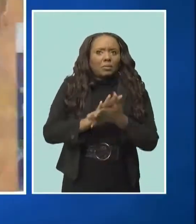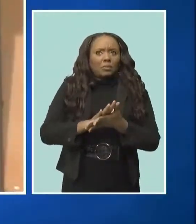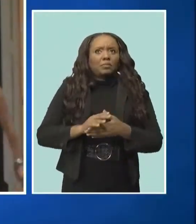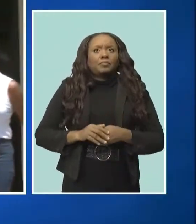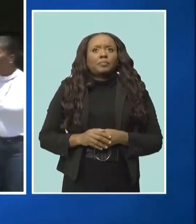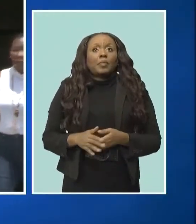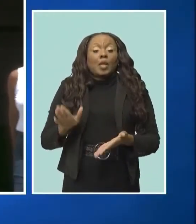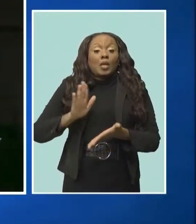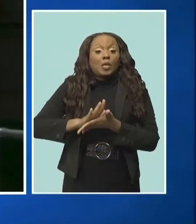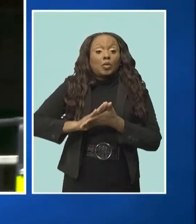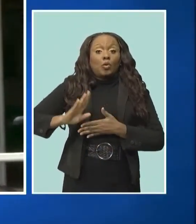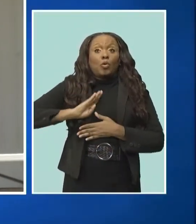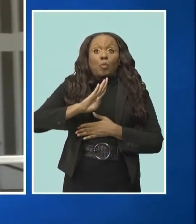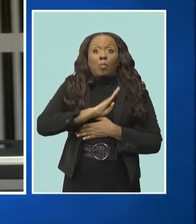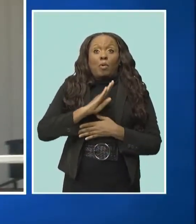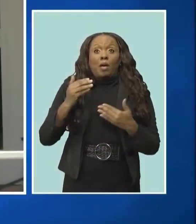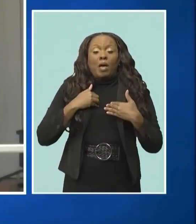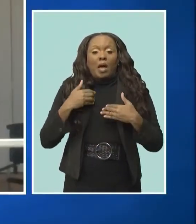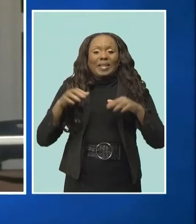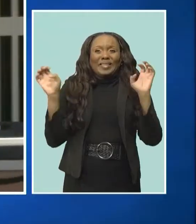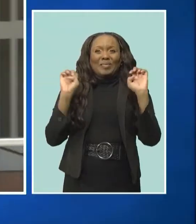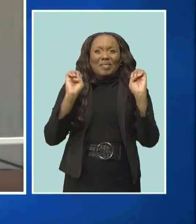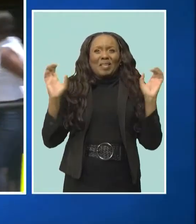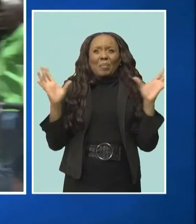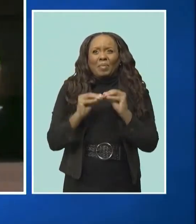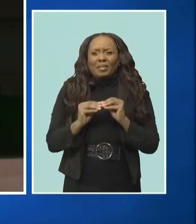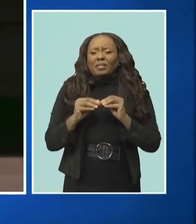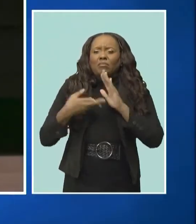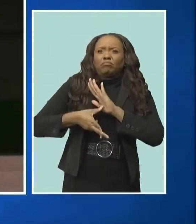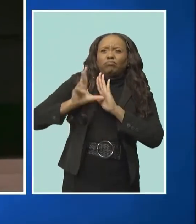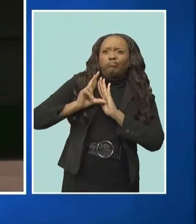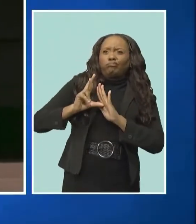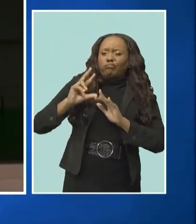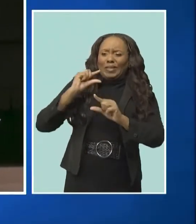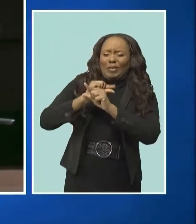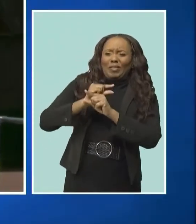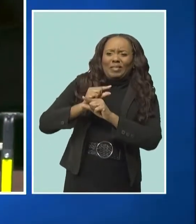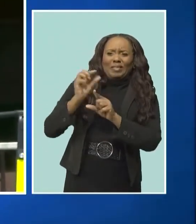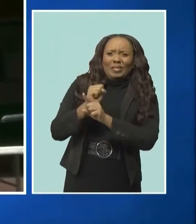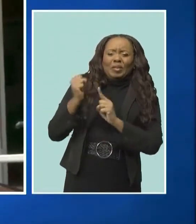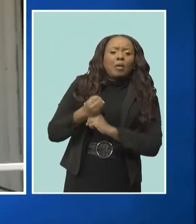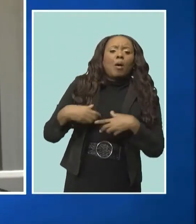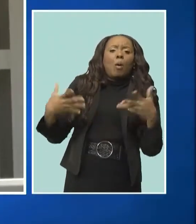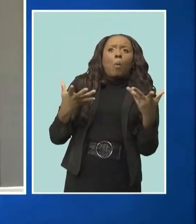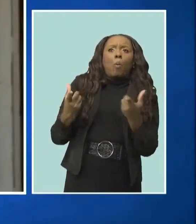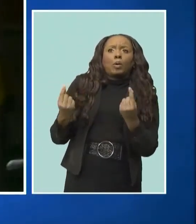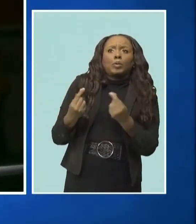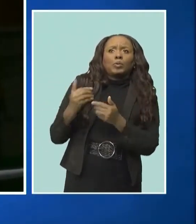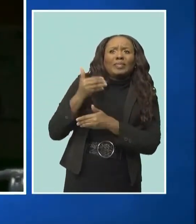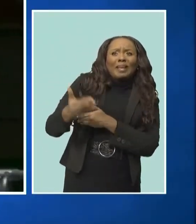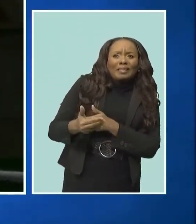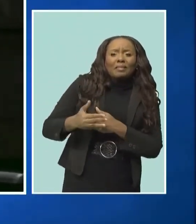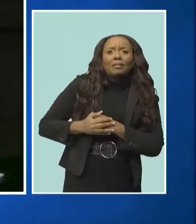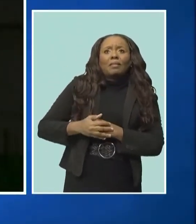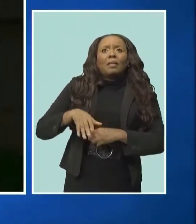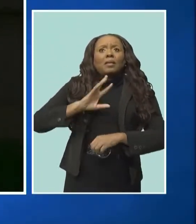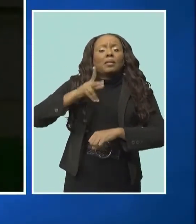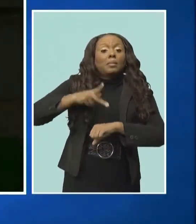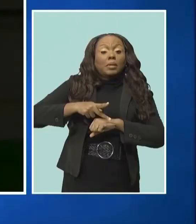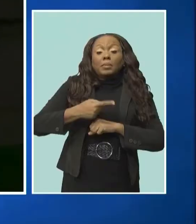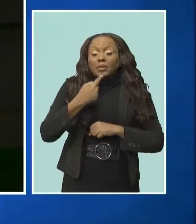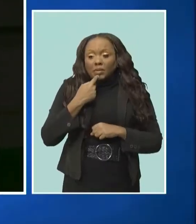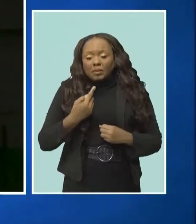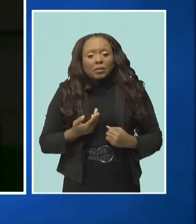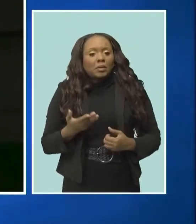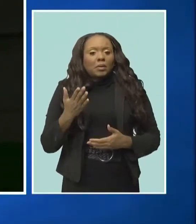has called an emergency meeting to review the security situation and come up with a plan of action, Principal Stephen Jackman indicated